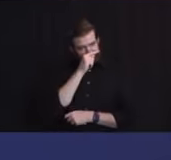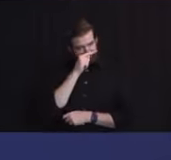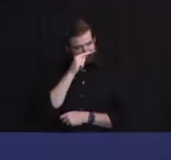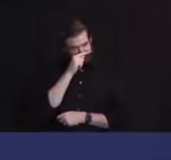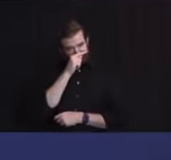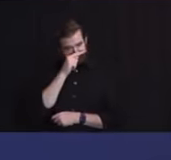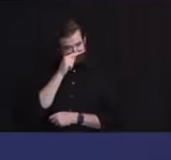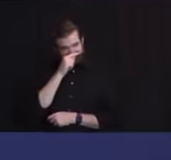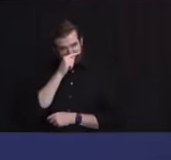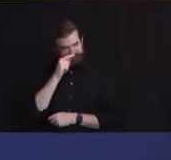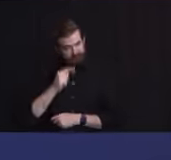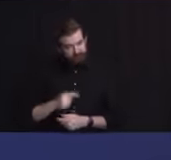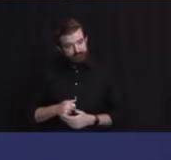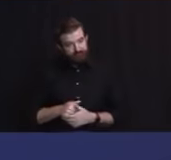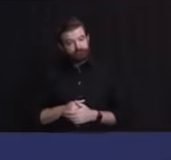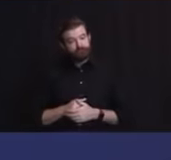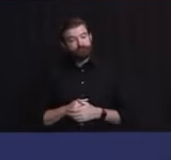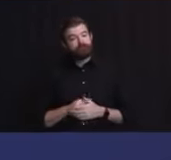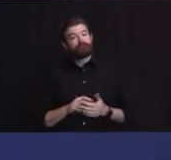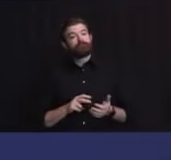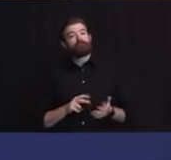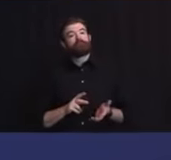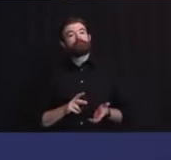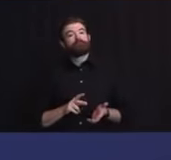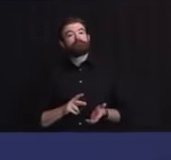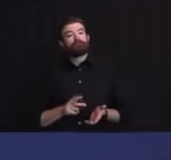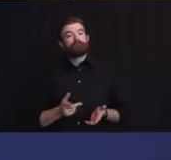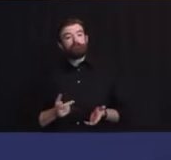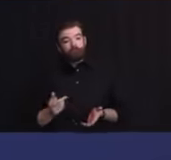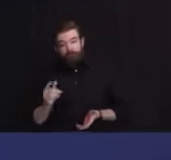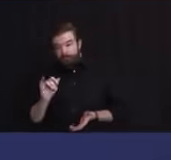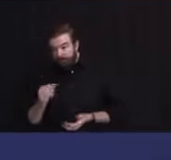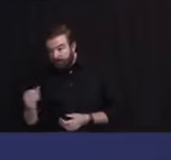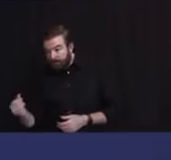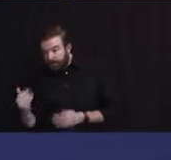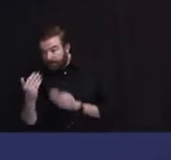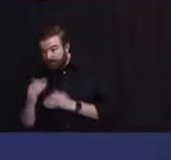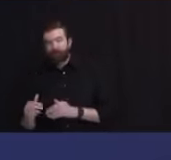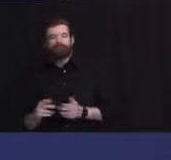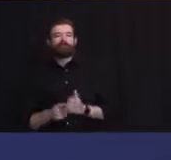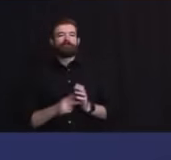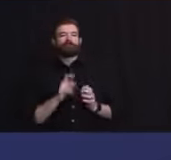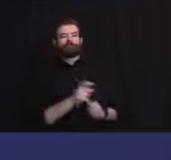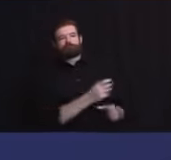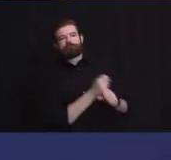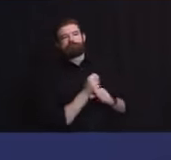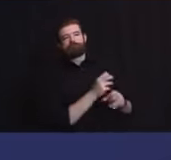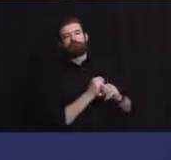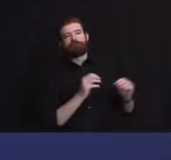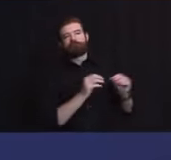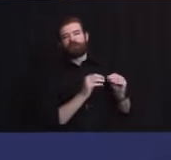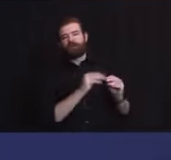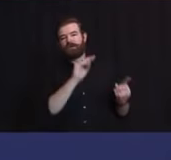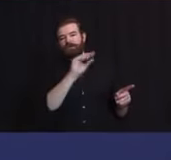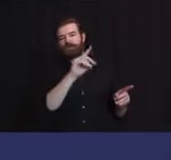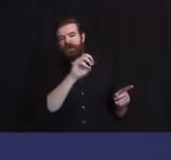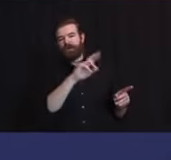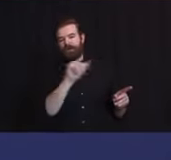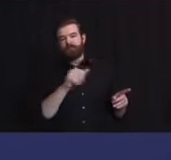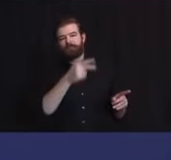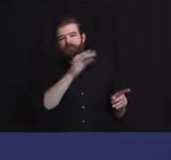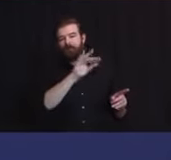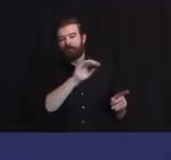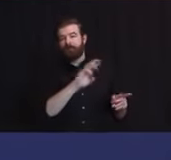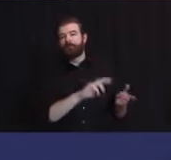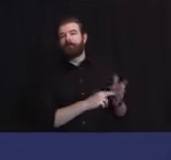need the 2-dose vaccines, Moderna or Pfizer, are going to be the overwhelming weapon. You're right. End